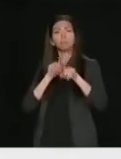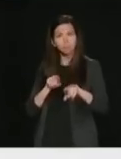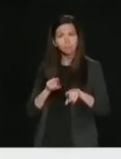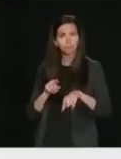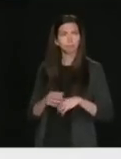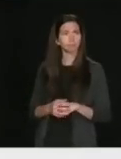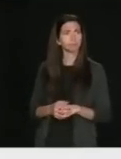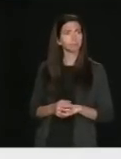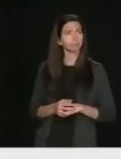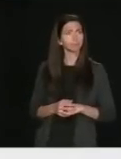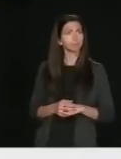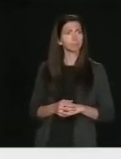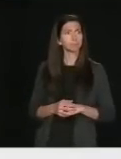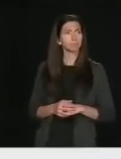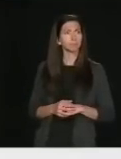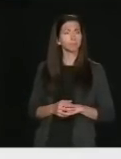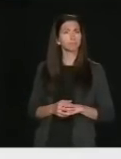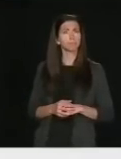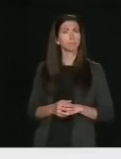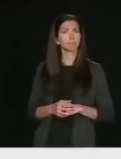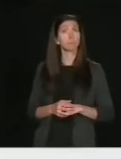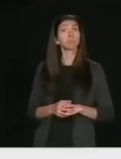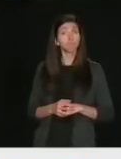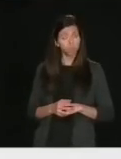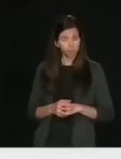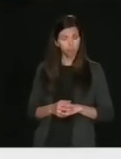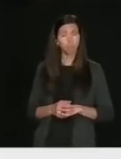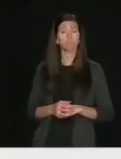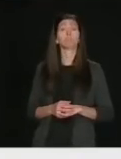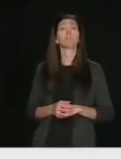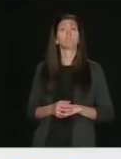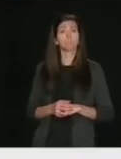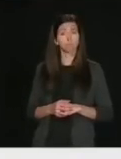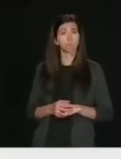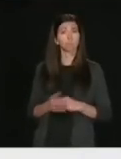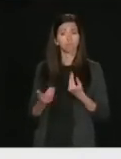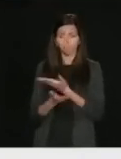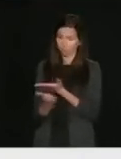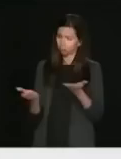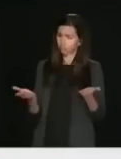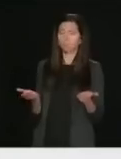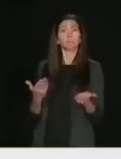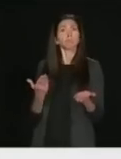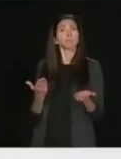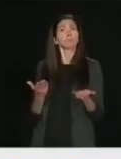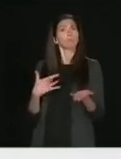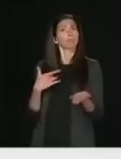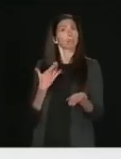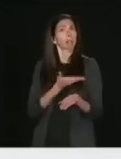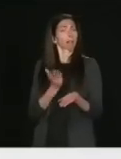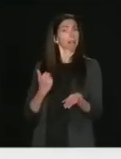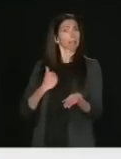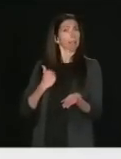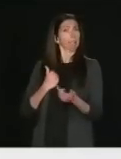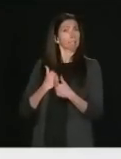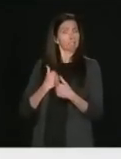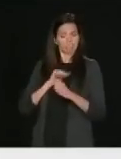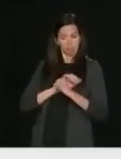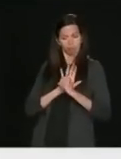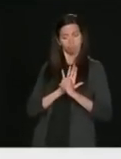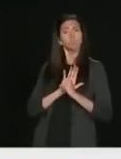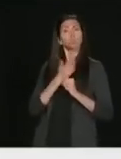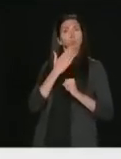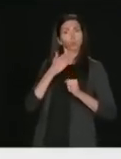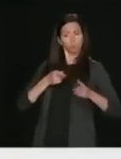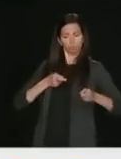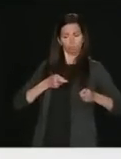Canada in a very efficient way, but there's always more to learn from our neighbors